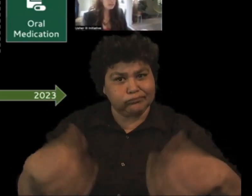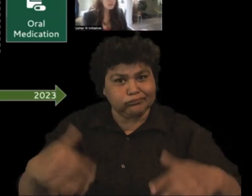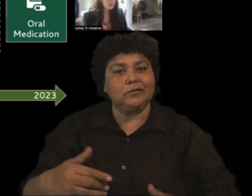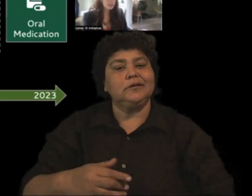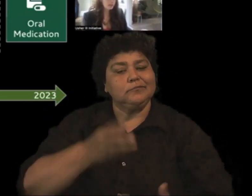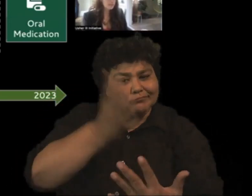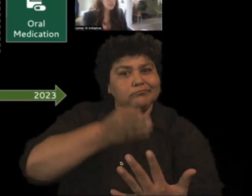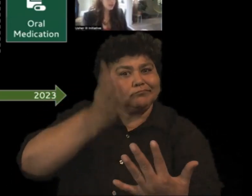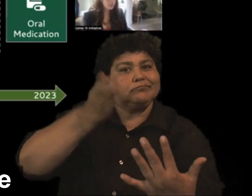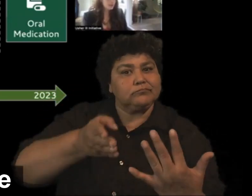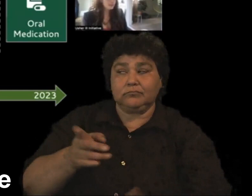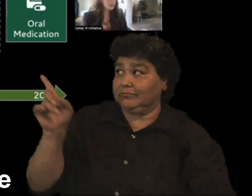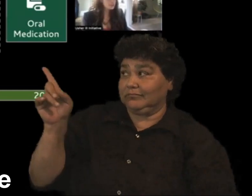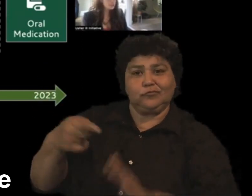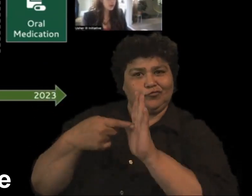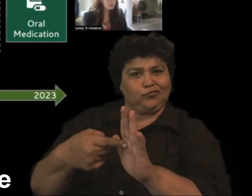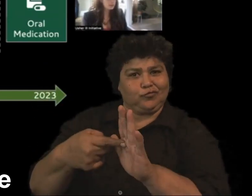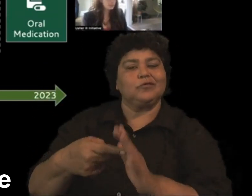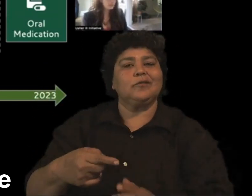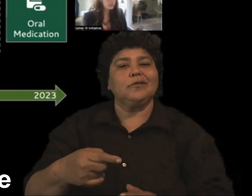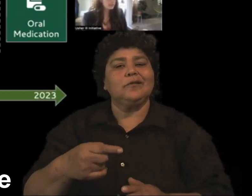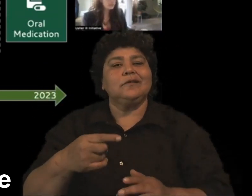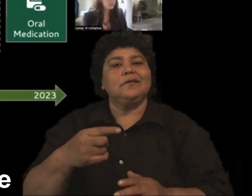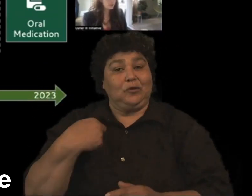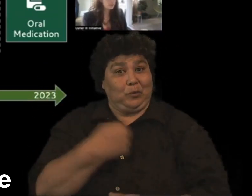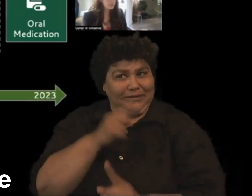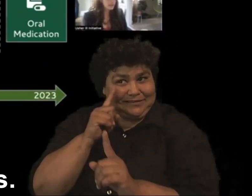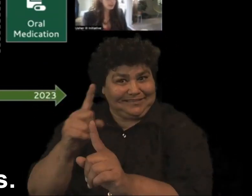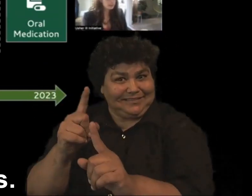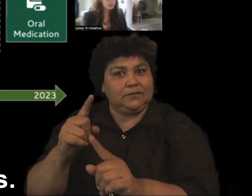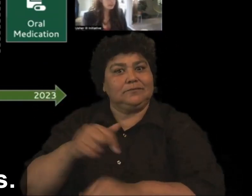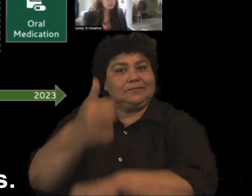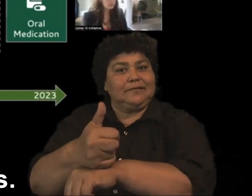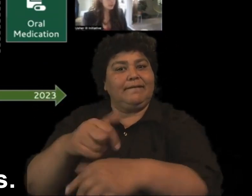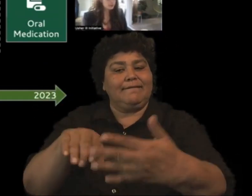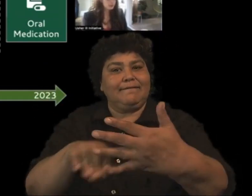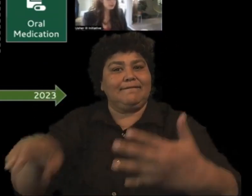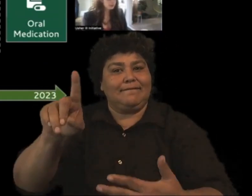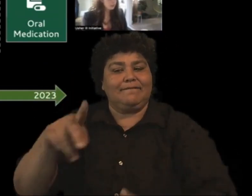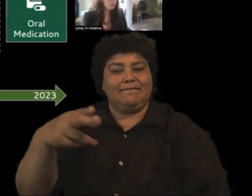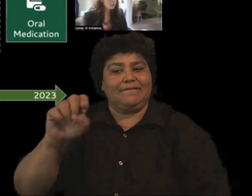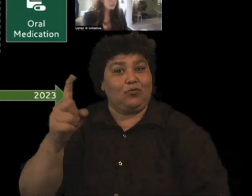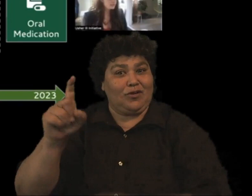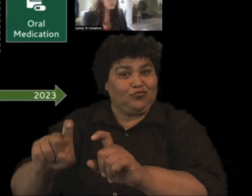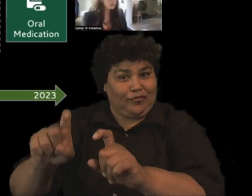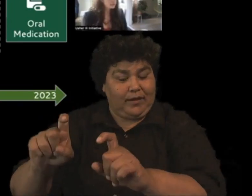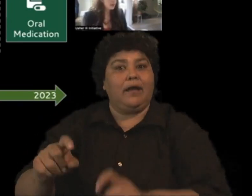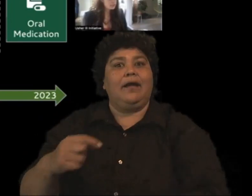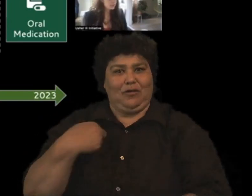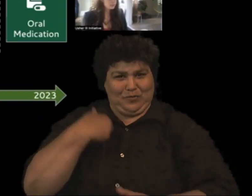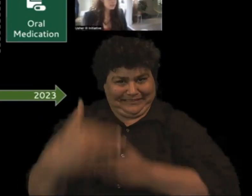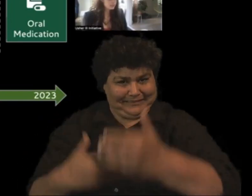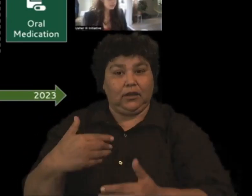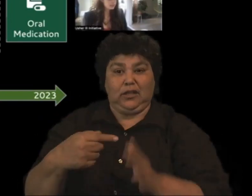a summary of the pathway to phase 1 trials to give you a sense of where we stand. Currently, we are focused on